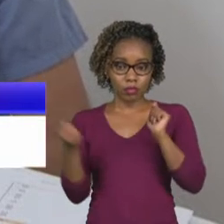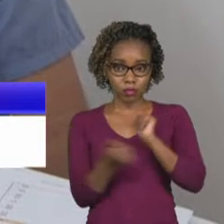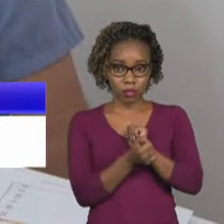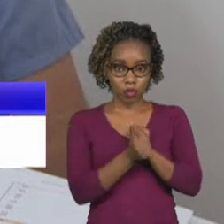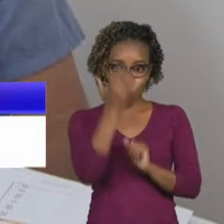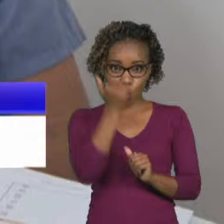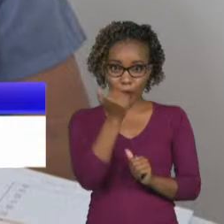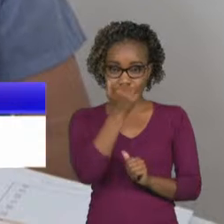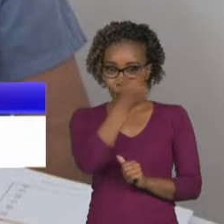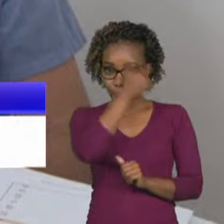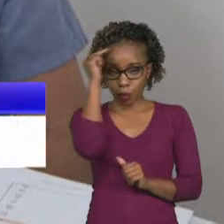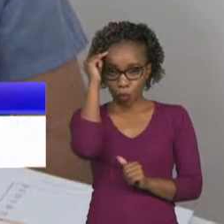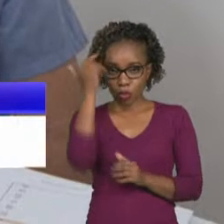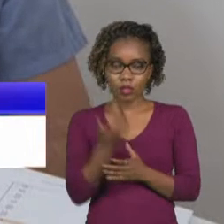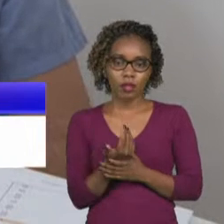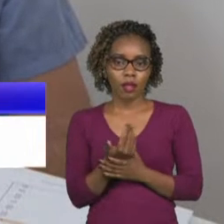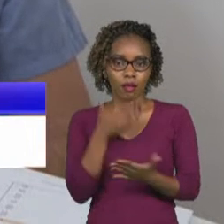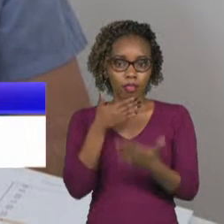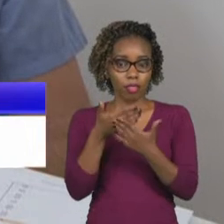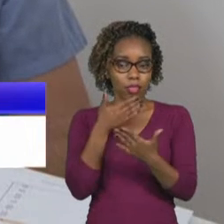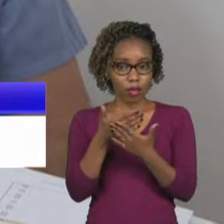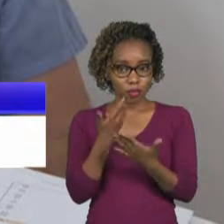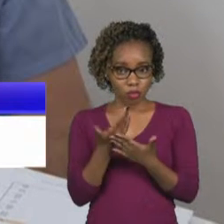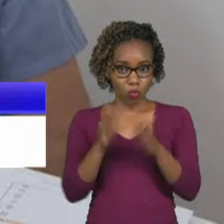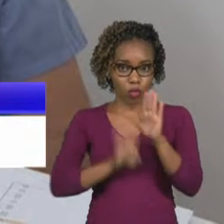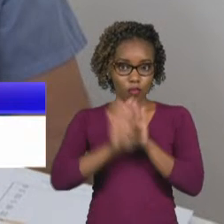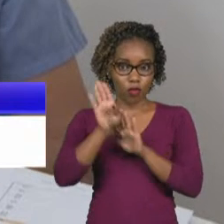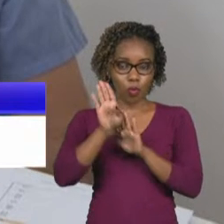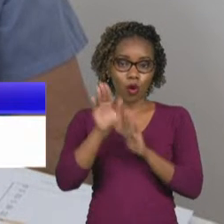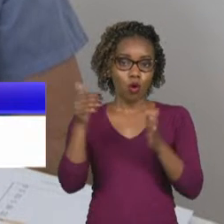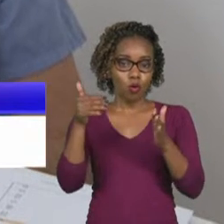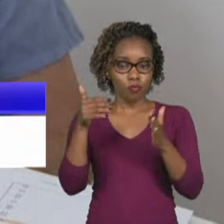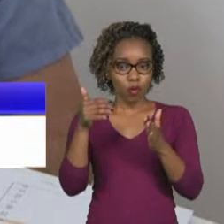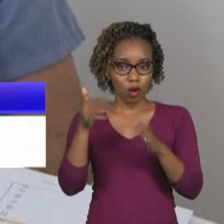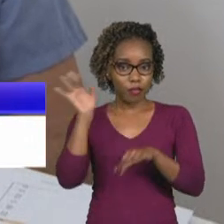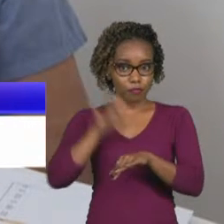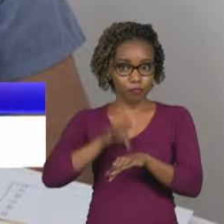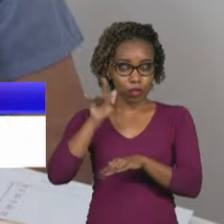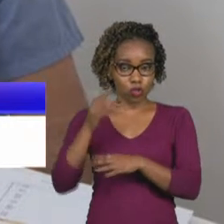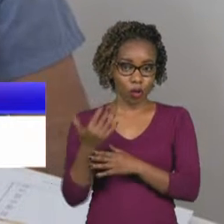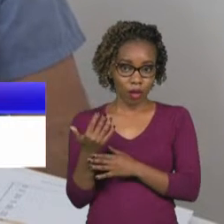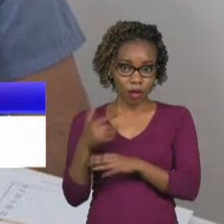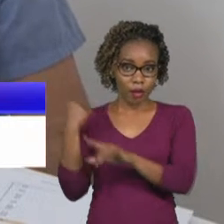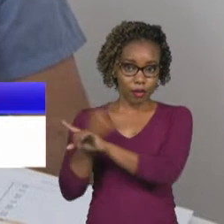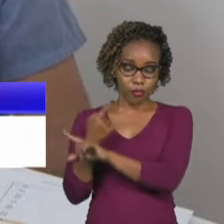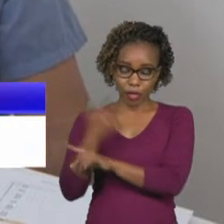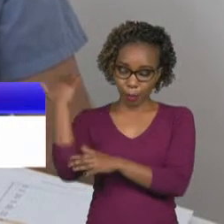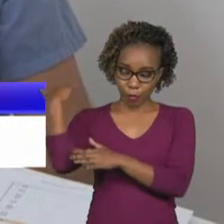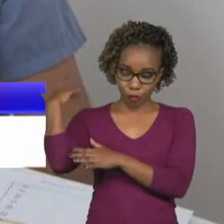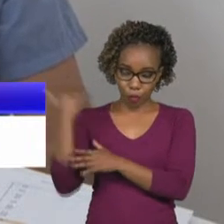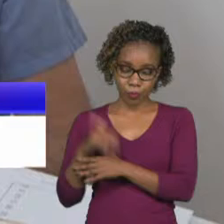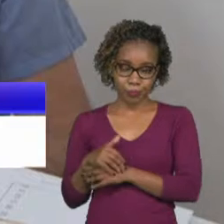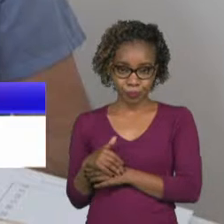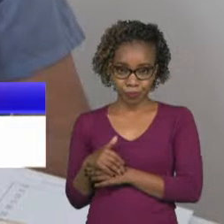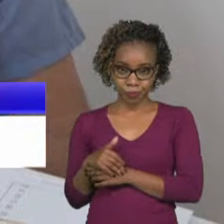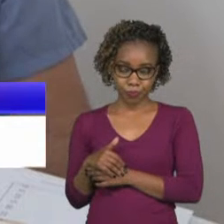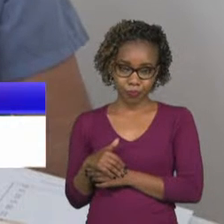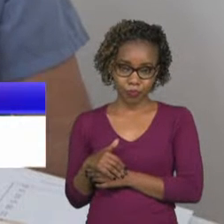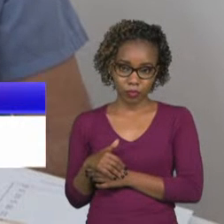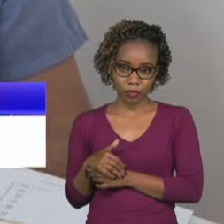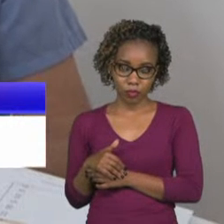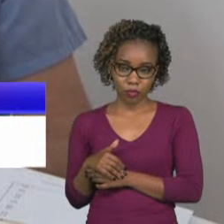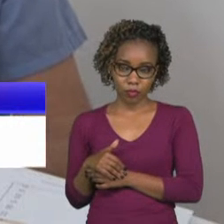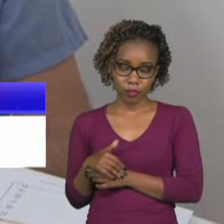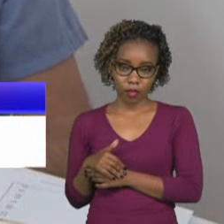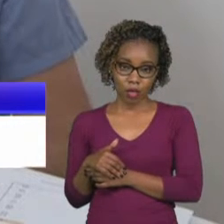on the other one hand, thanks to the nature and development of this new wave, which is slightly different from the first one. On the other hand, thanks